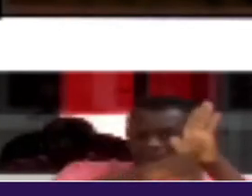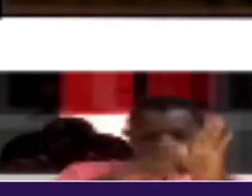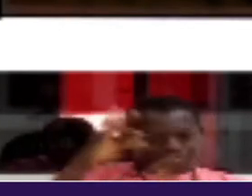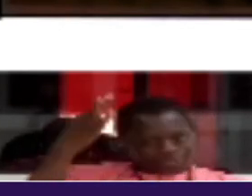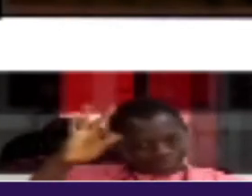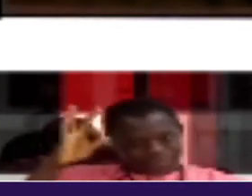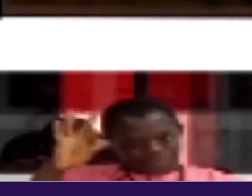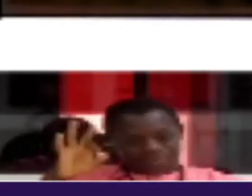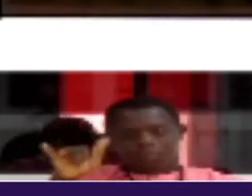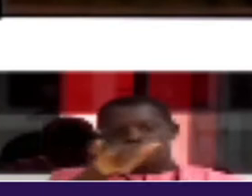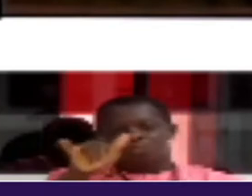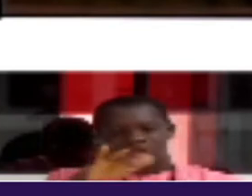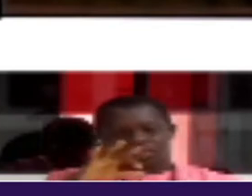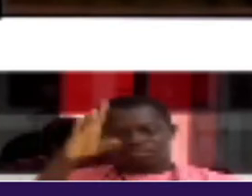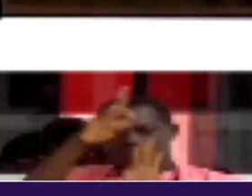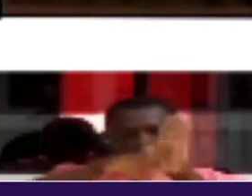That was a commando course.